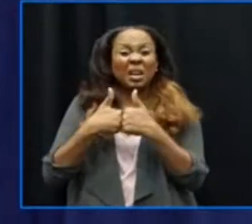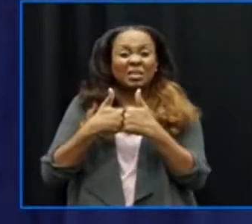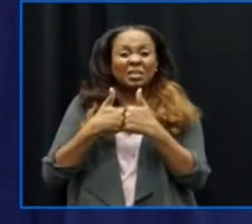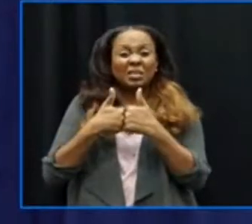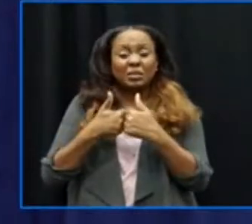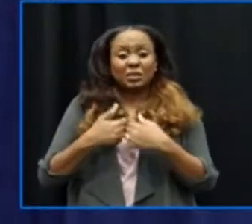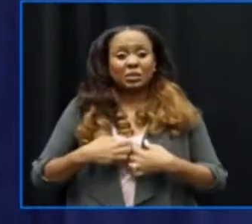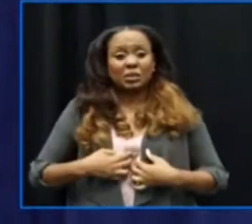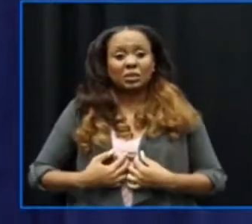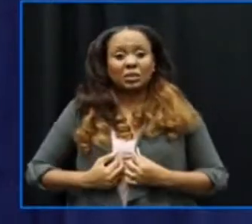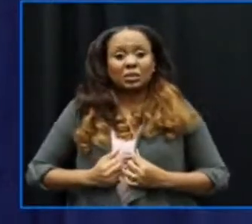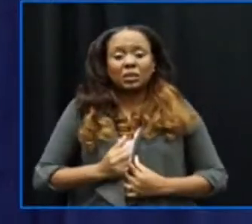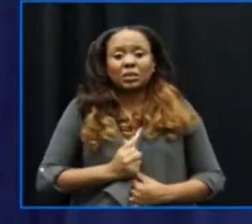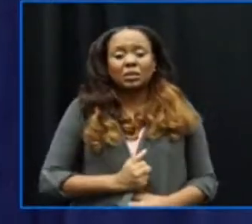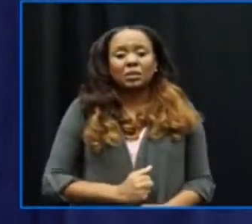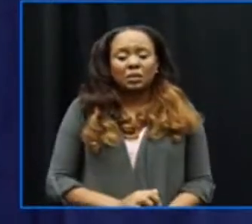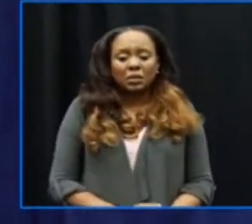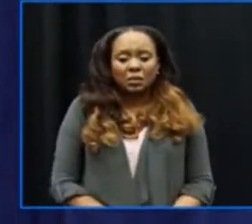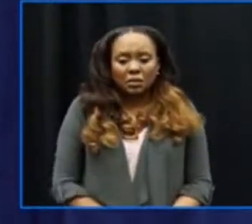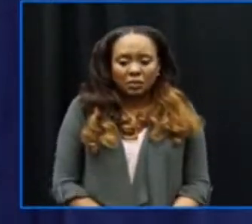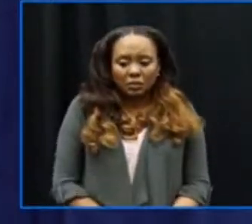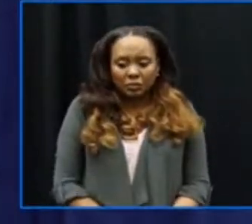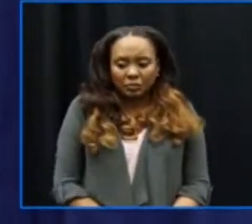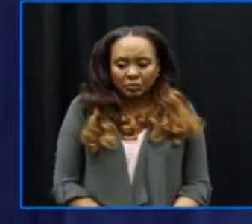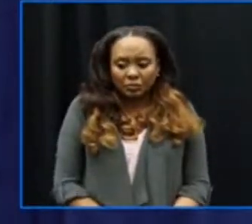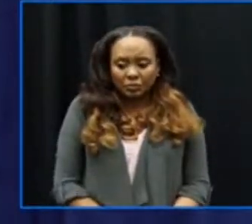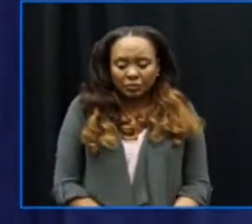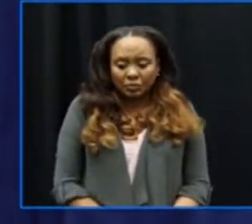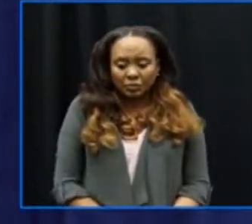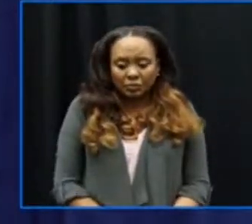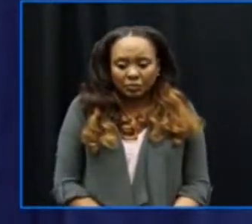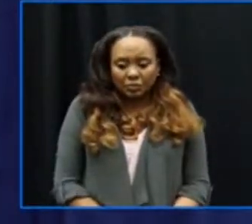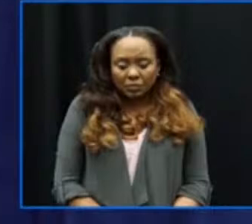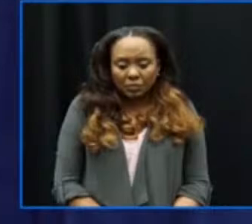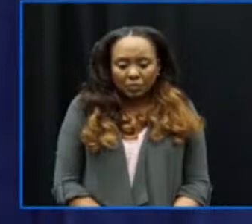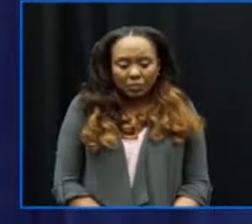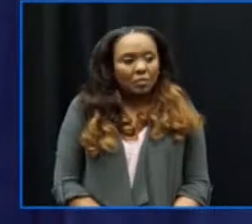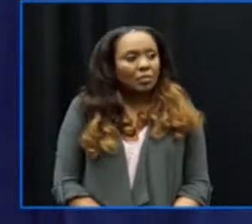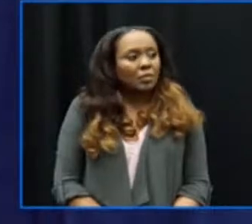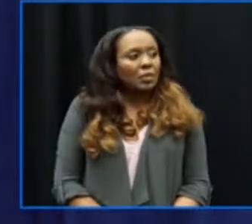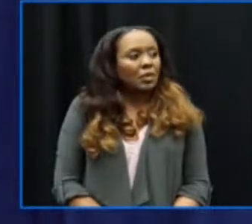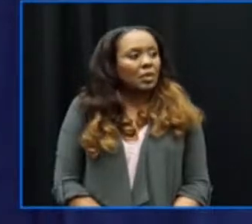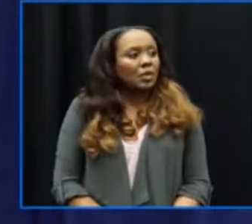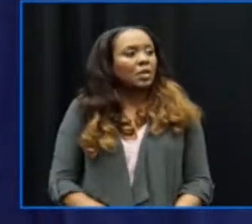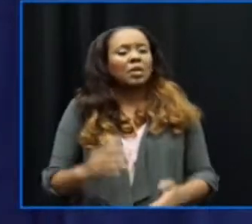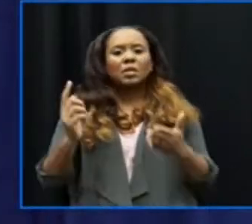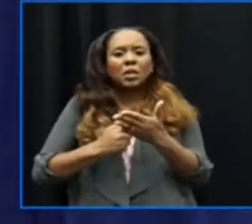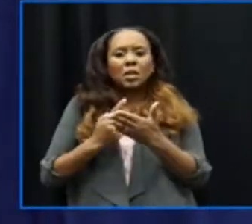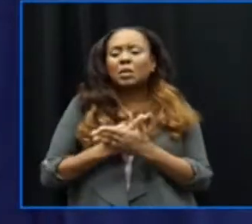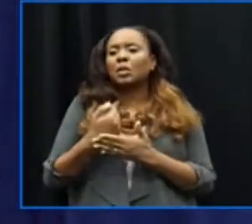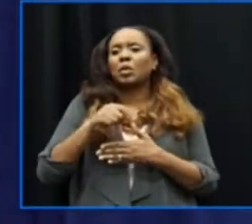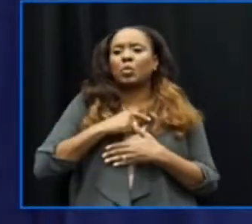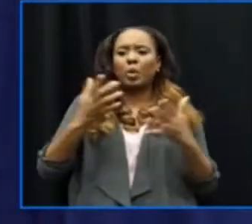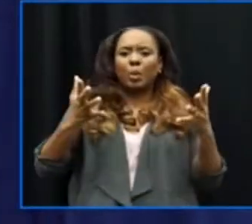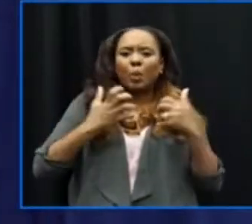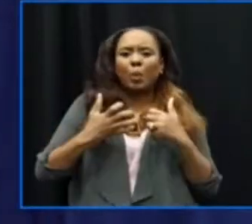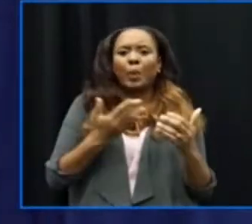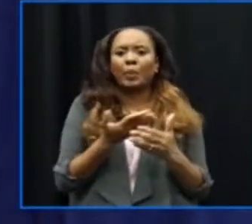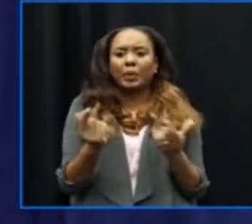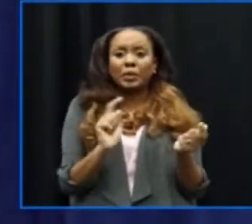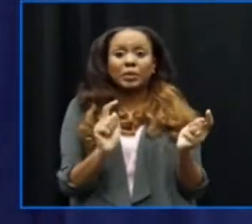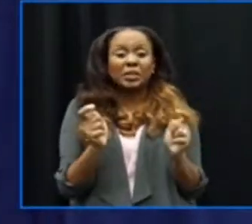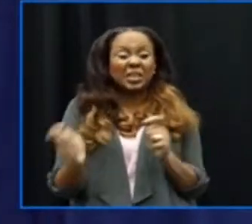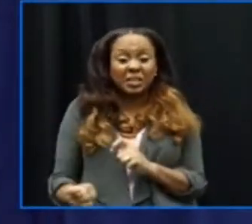in 5 more years, but let's see what happens. Hopefully things turn around. But now it's front and center. It's a